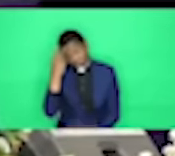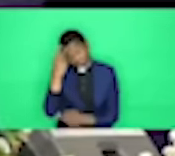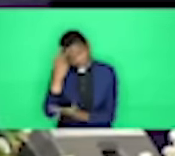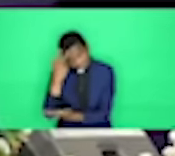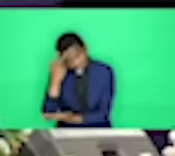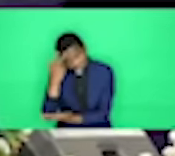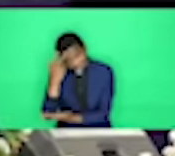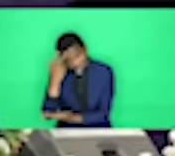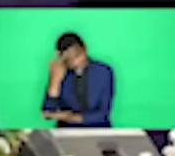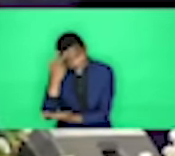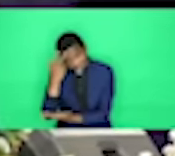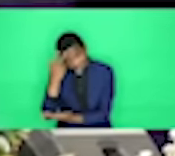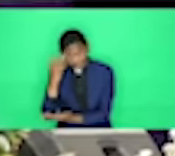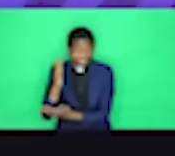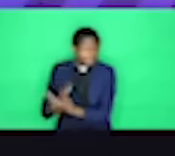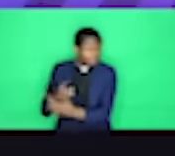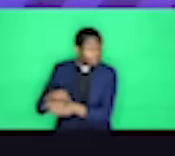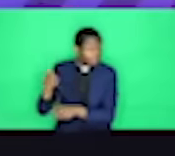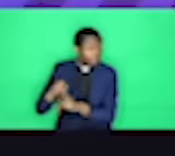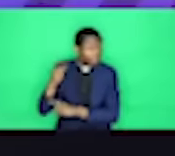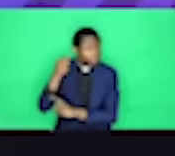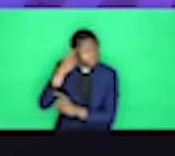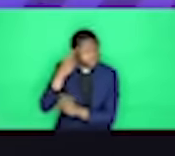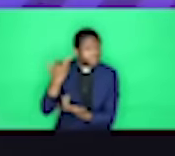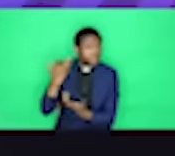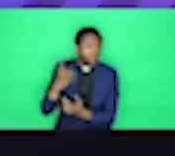And sometimes people think that people go